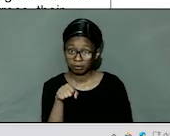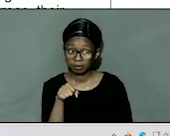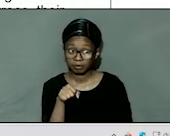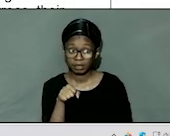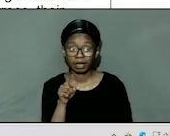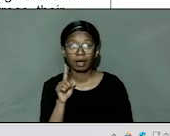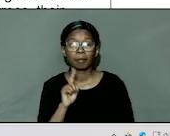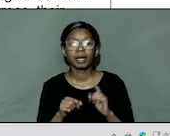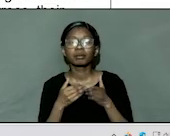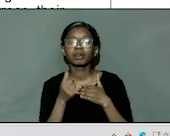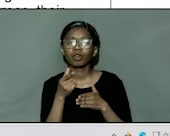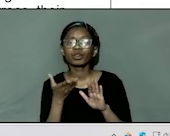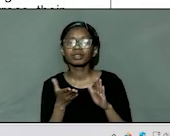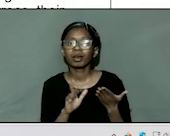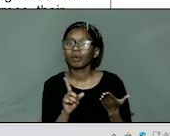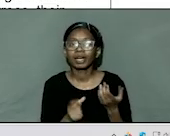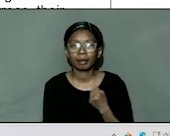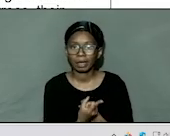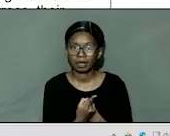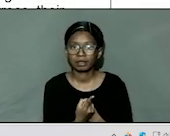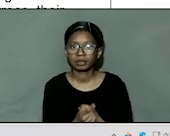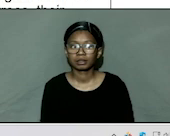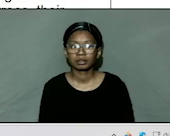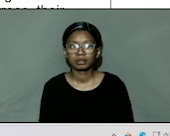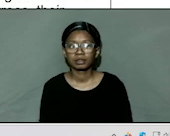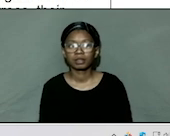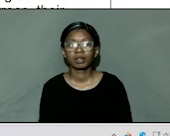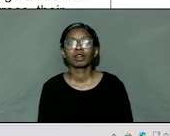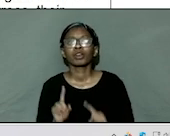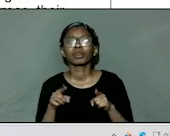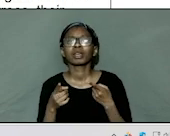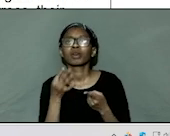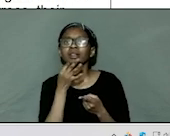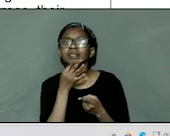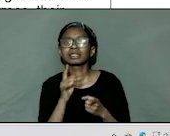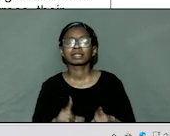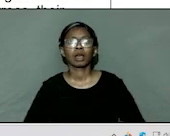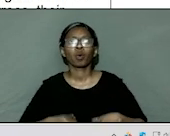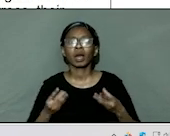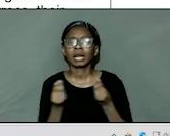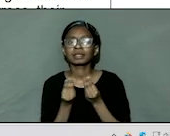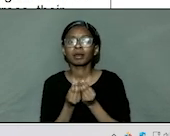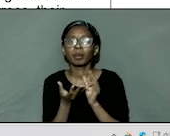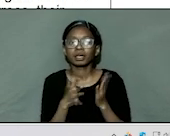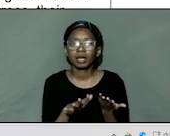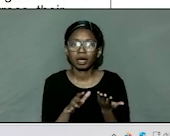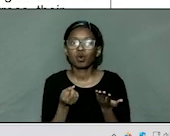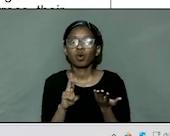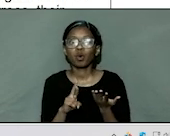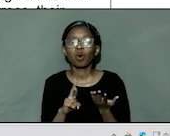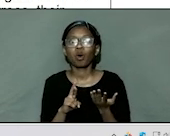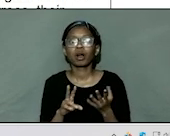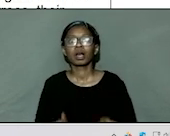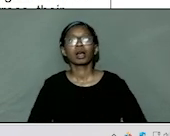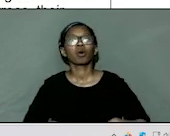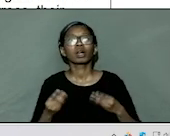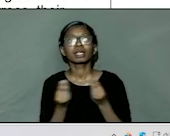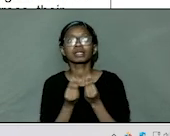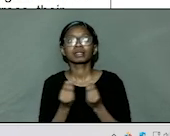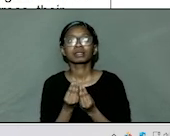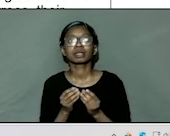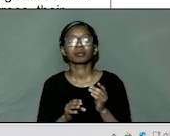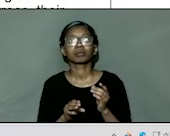Before you die, what happens? You cannot say an organism die or an organism survive